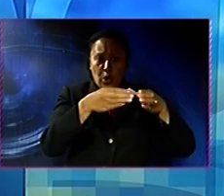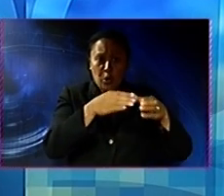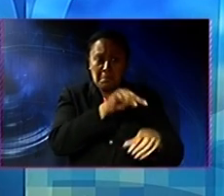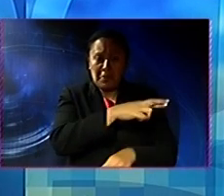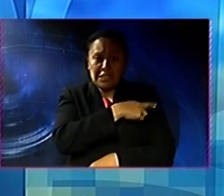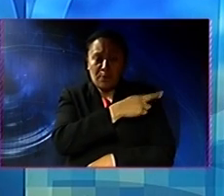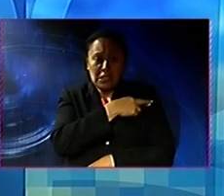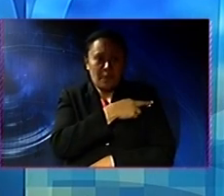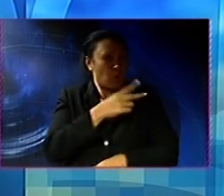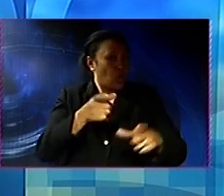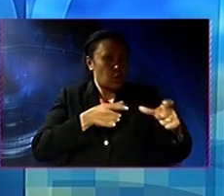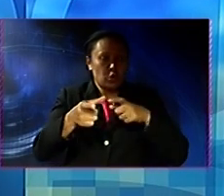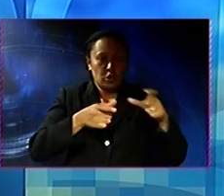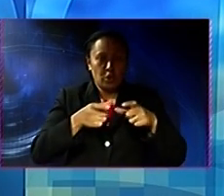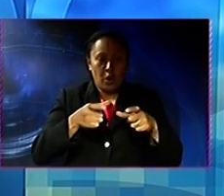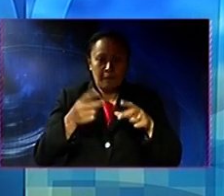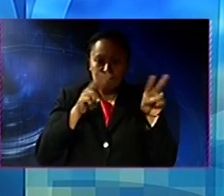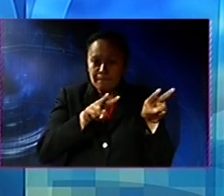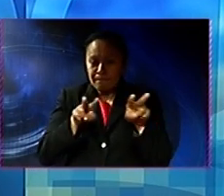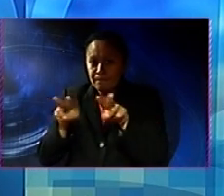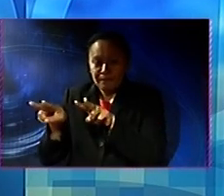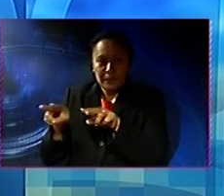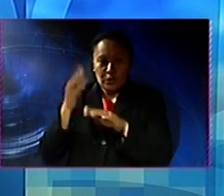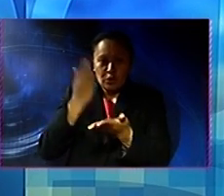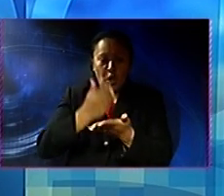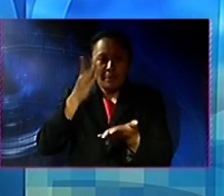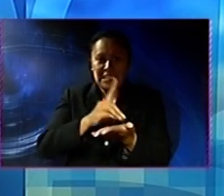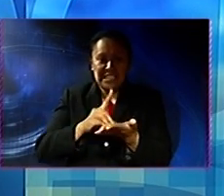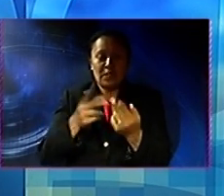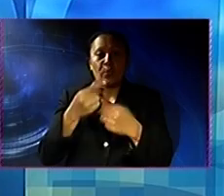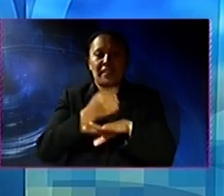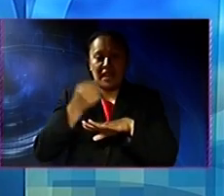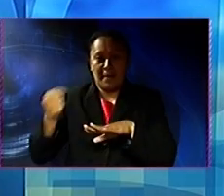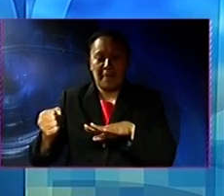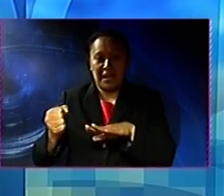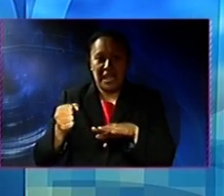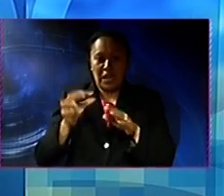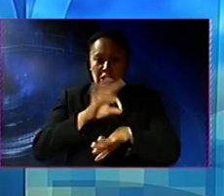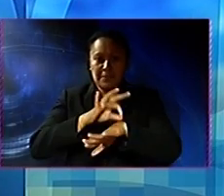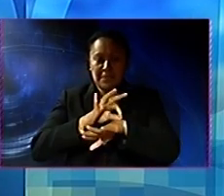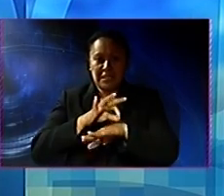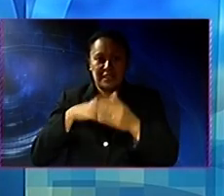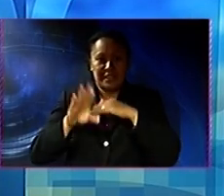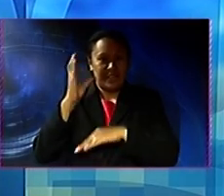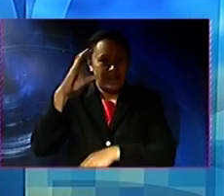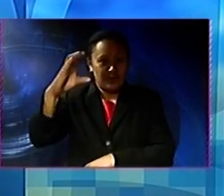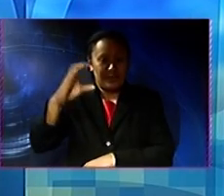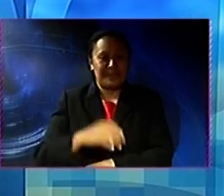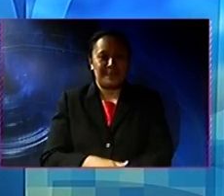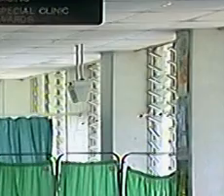Disease Outbreak Control Task Force is closely monitoring the outbreak together with all government and private health clinics in the country.